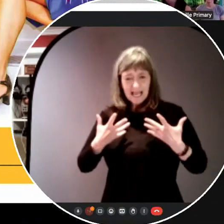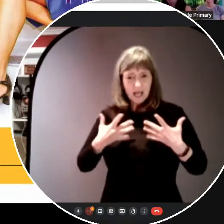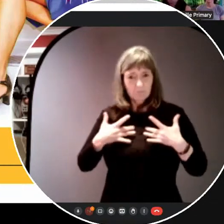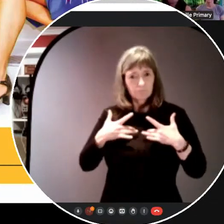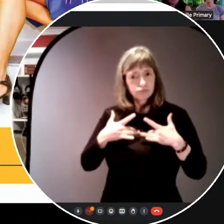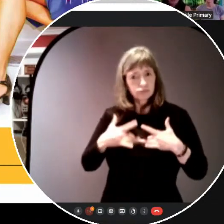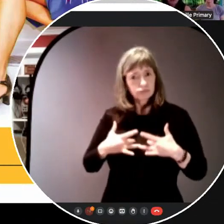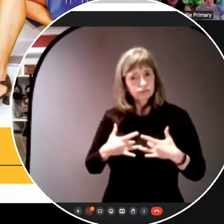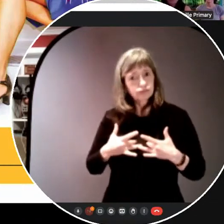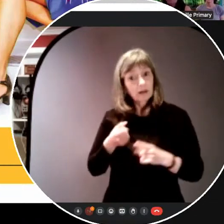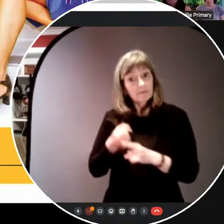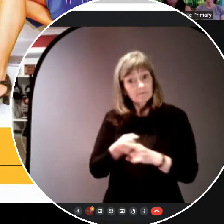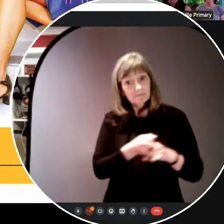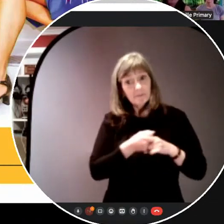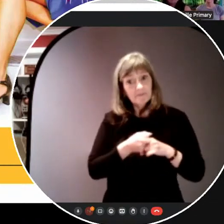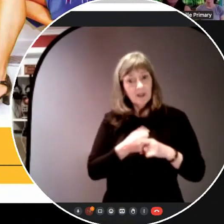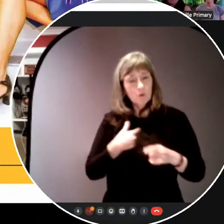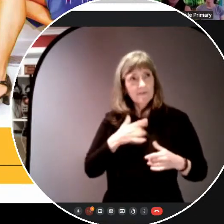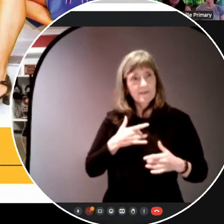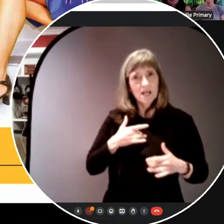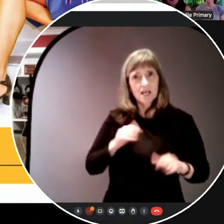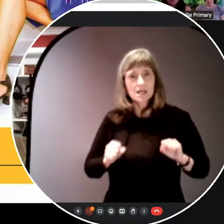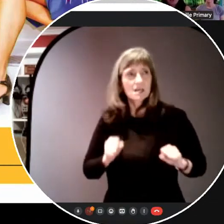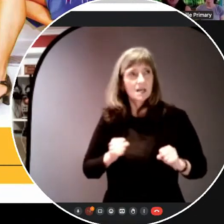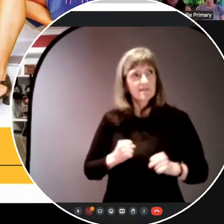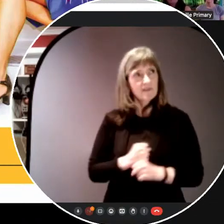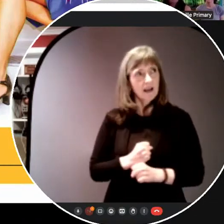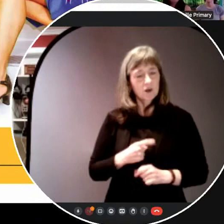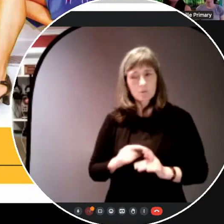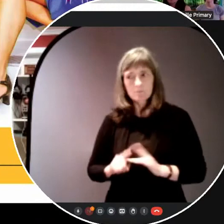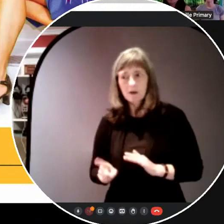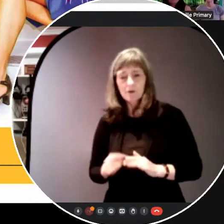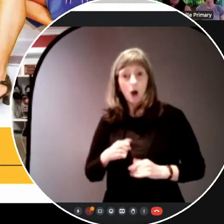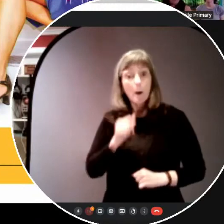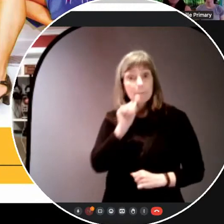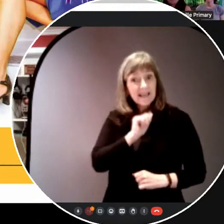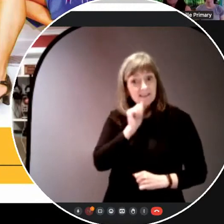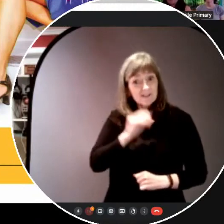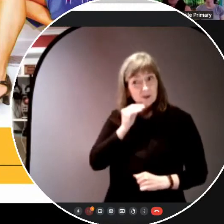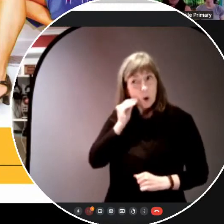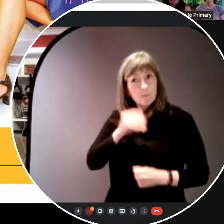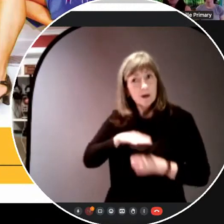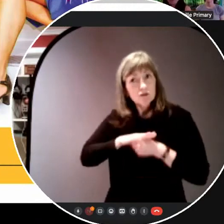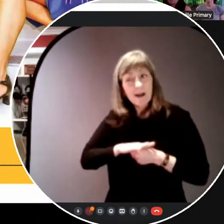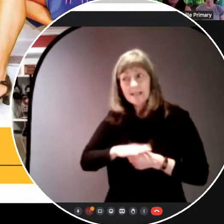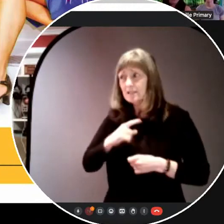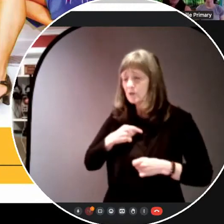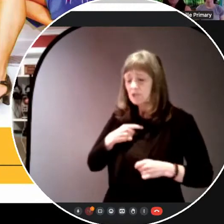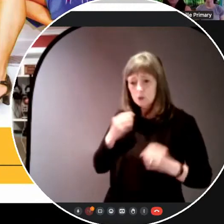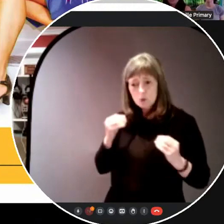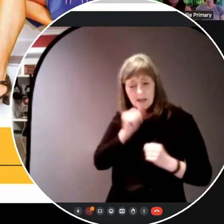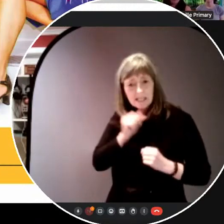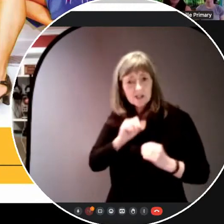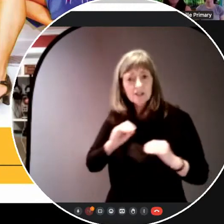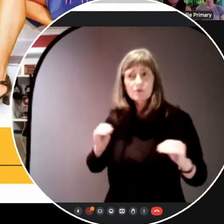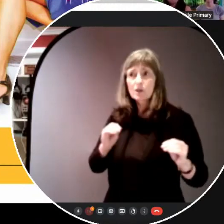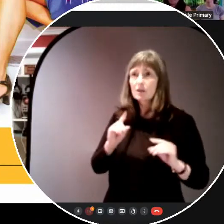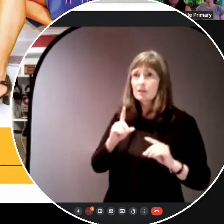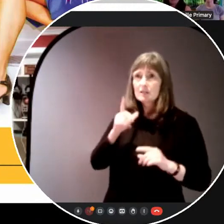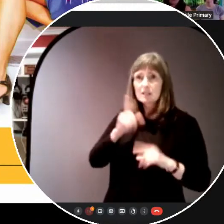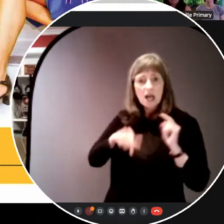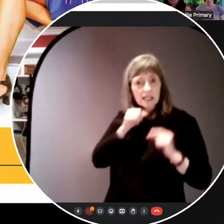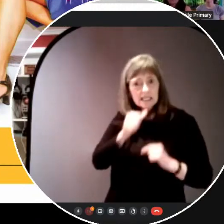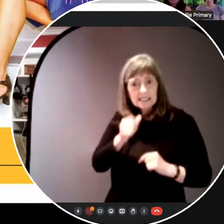affected. We go into fight or flight. We have less patience for our children. We're stressed. We can't sleep. We're not eating. We're not going to work. We're not